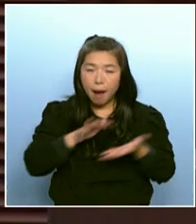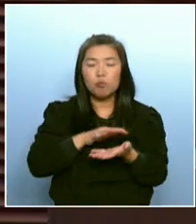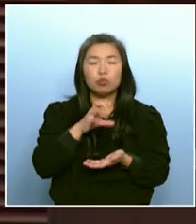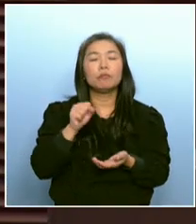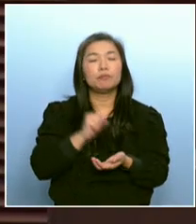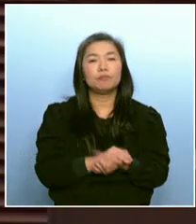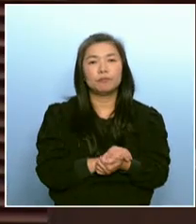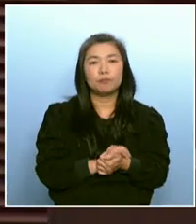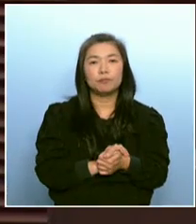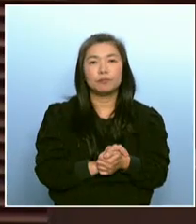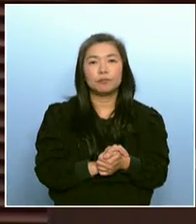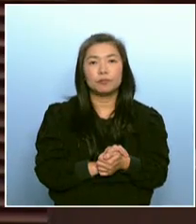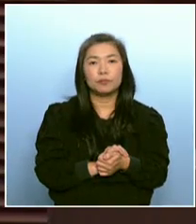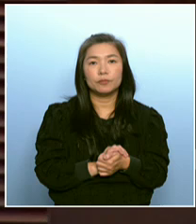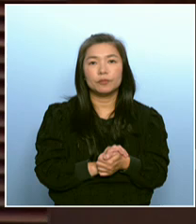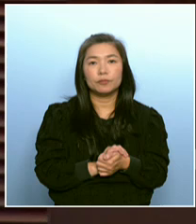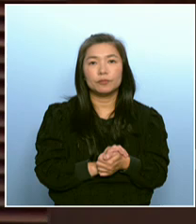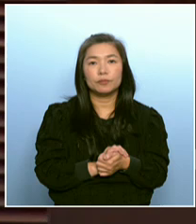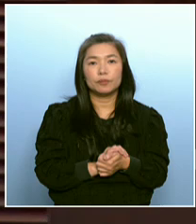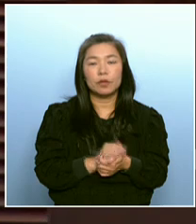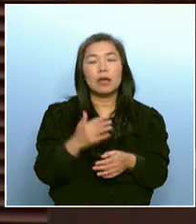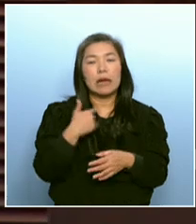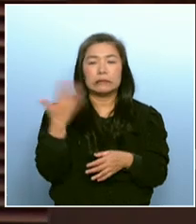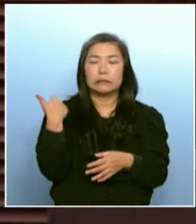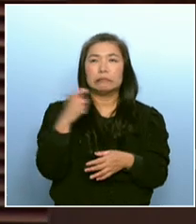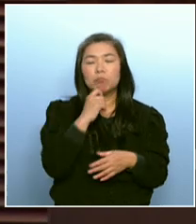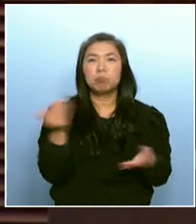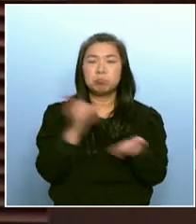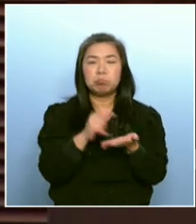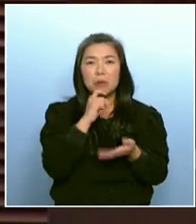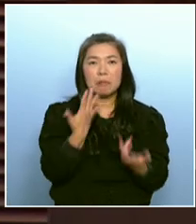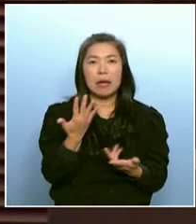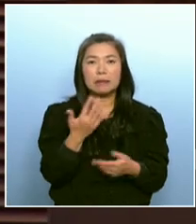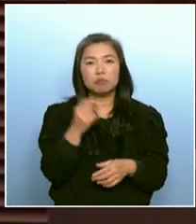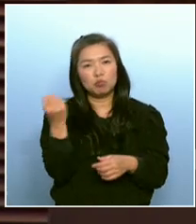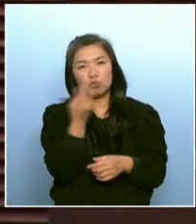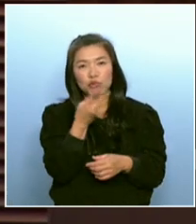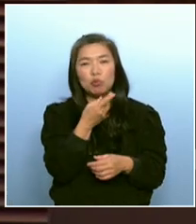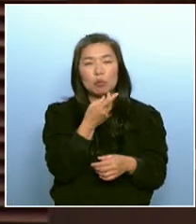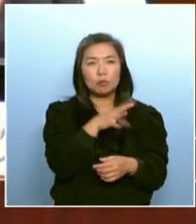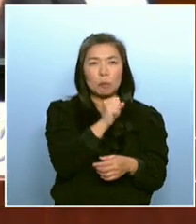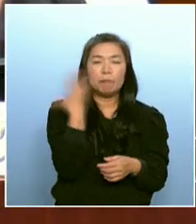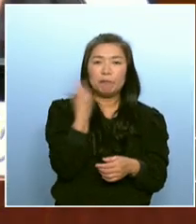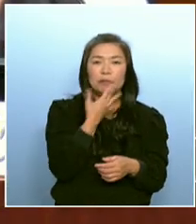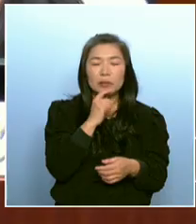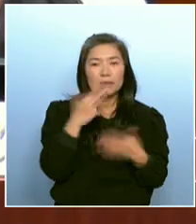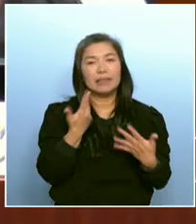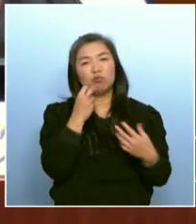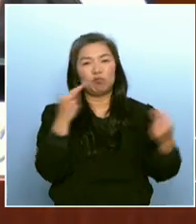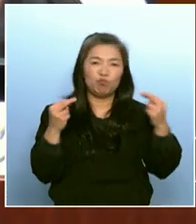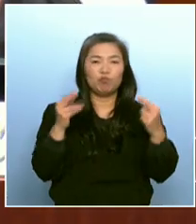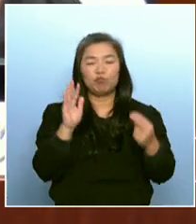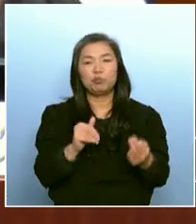review the services provided by the Social Welfare Department to see if we can adopt the fixed service model. We have